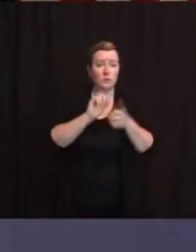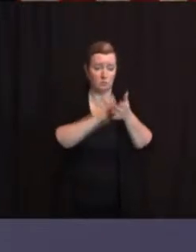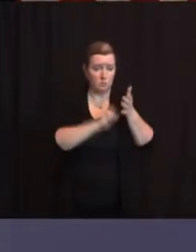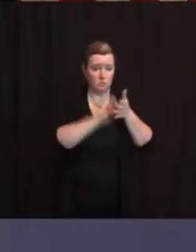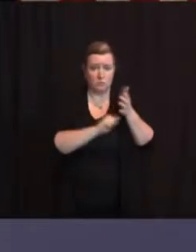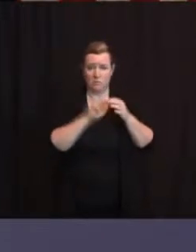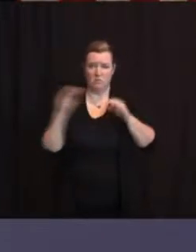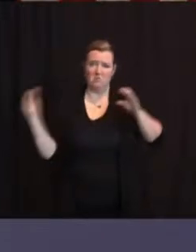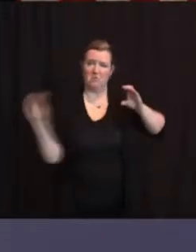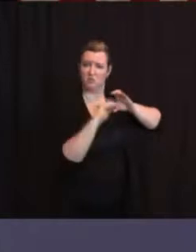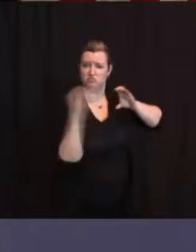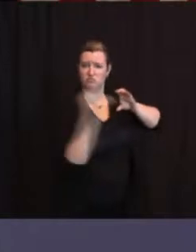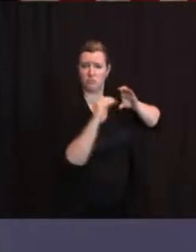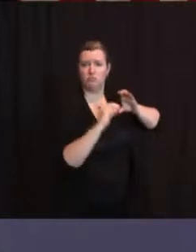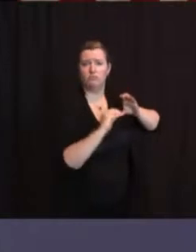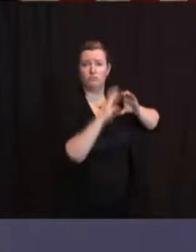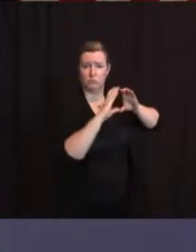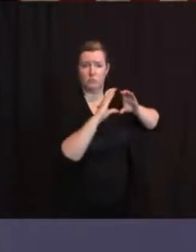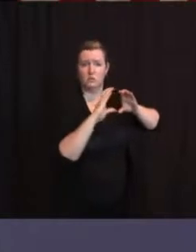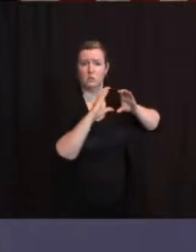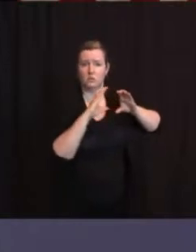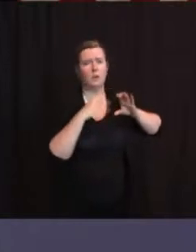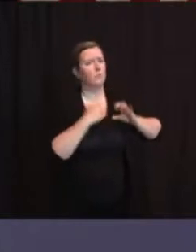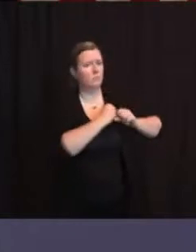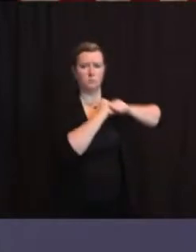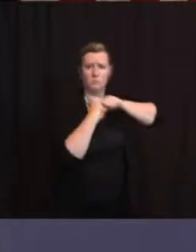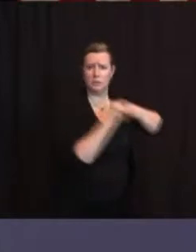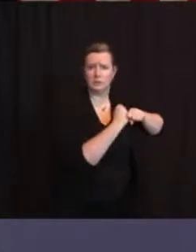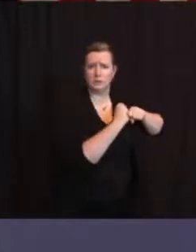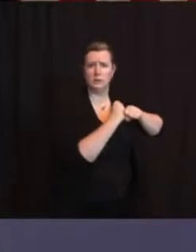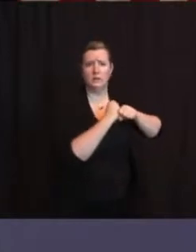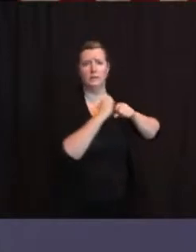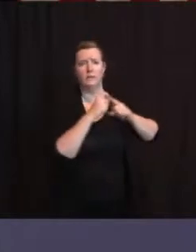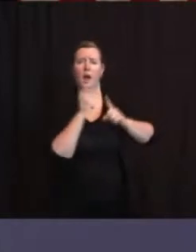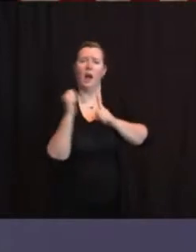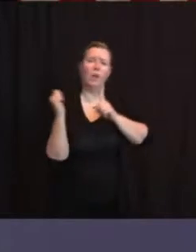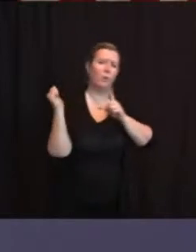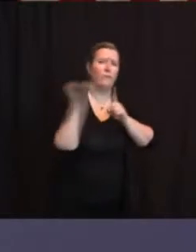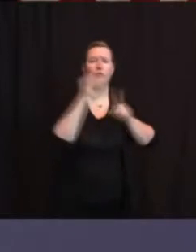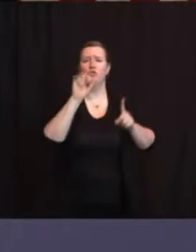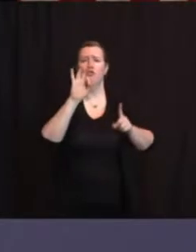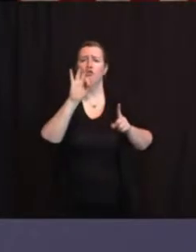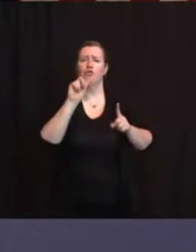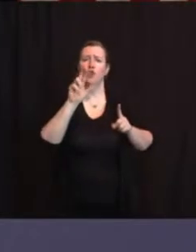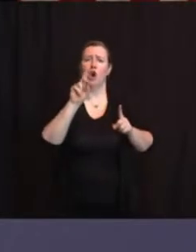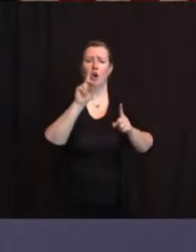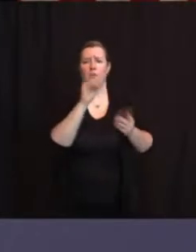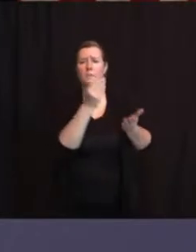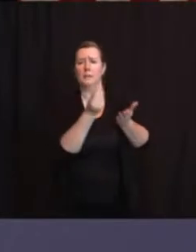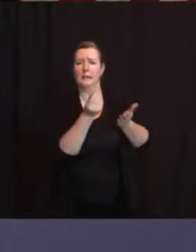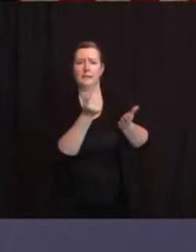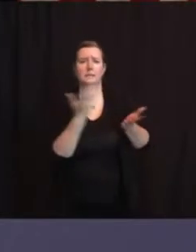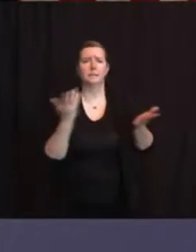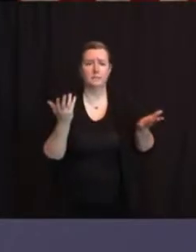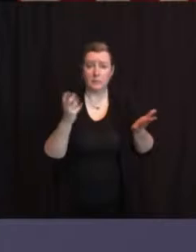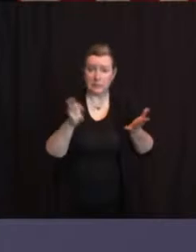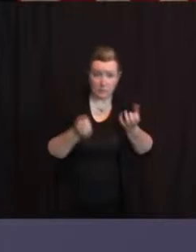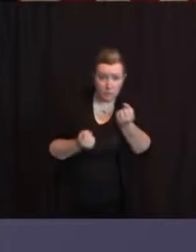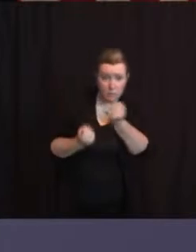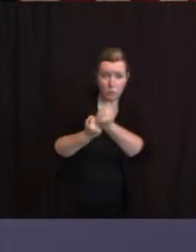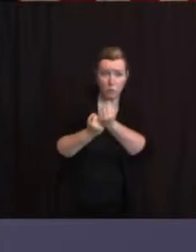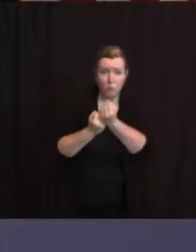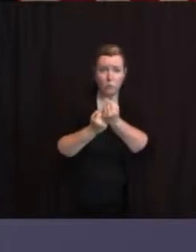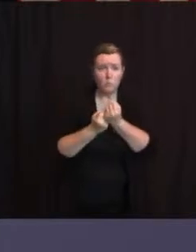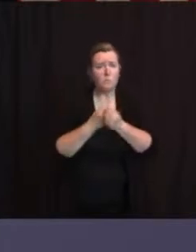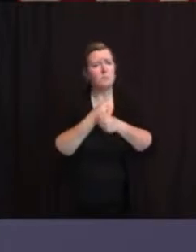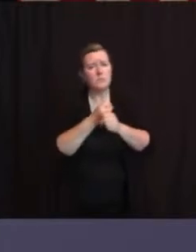be perfectly clear. We're going to make sure that every New Jerseyan who needs support at this time gets it. Anyone who is breaking